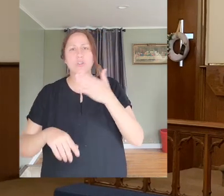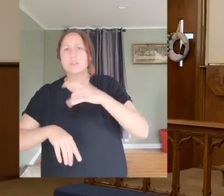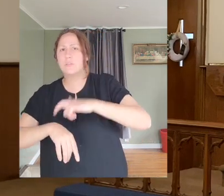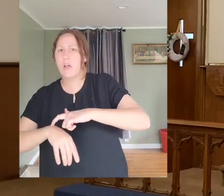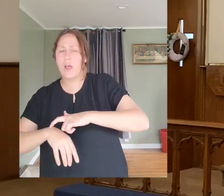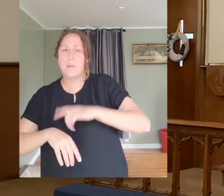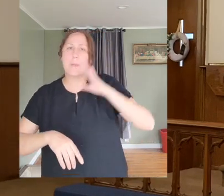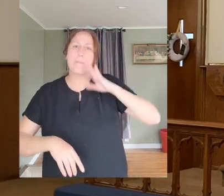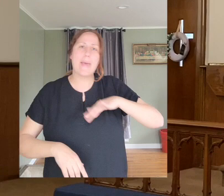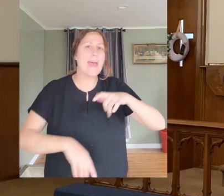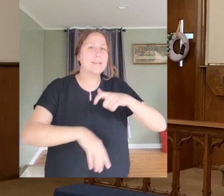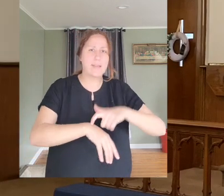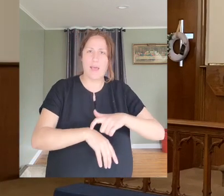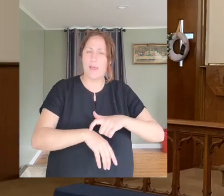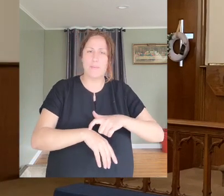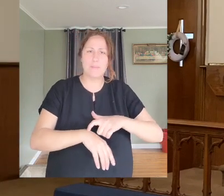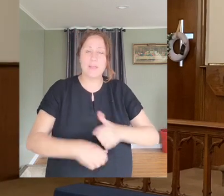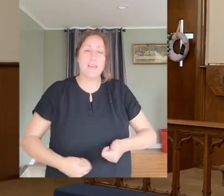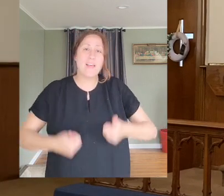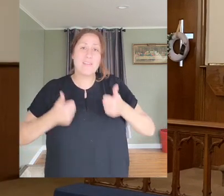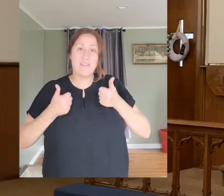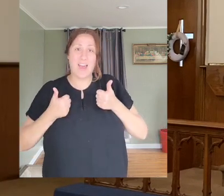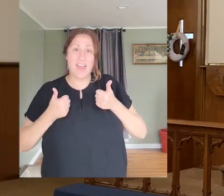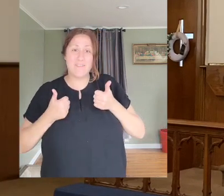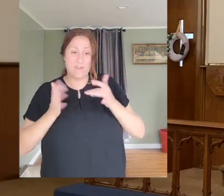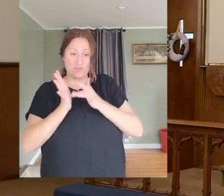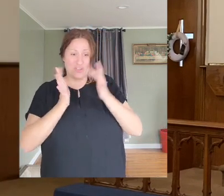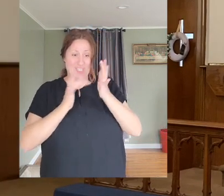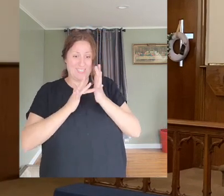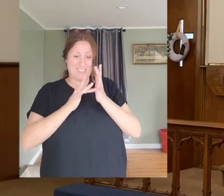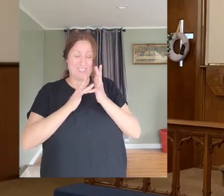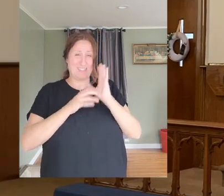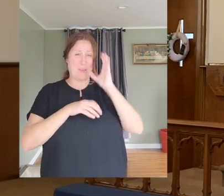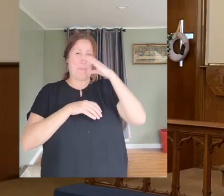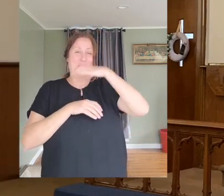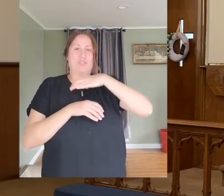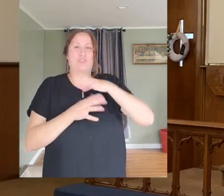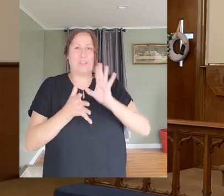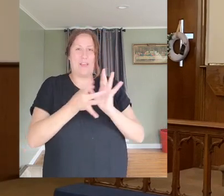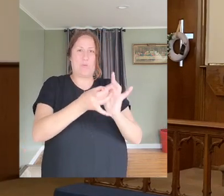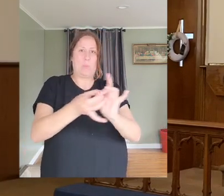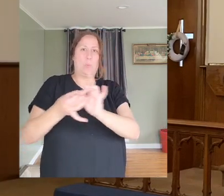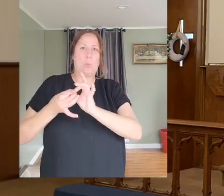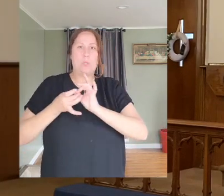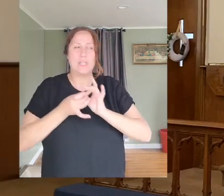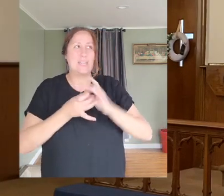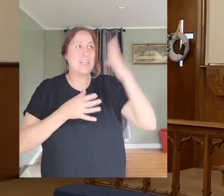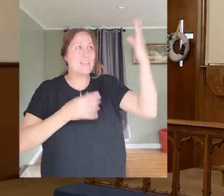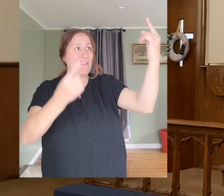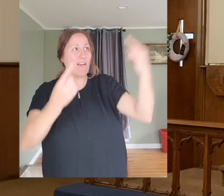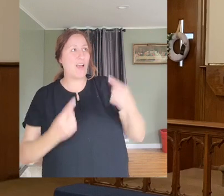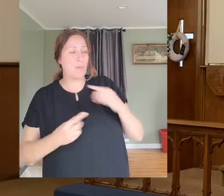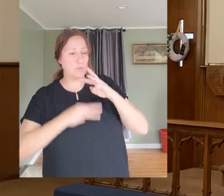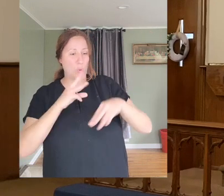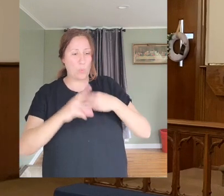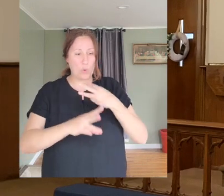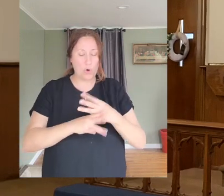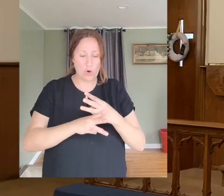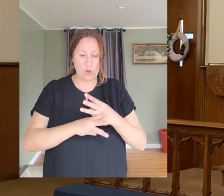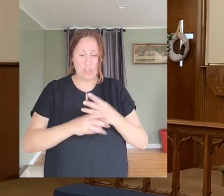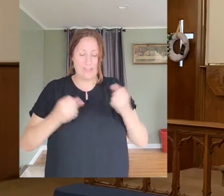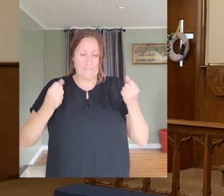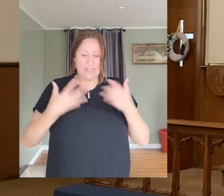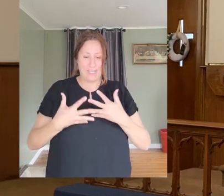bad. The life of Jesus is the mystery of communion, of the one who comes to our world of fear and